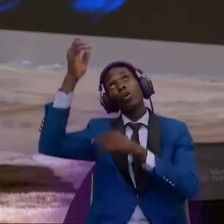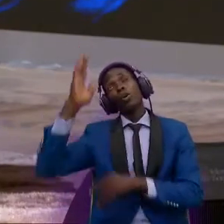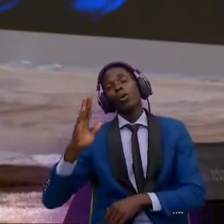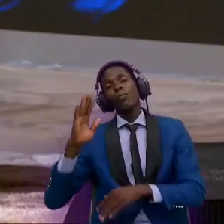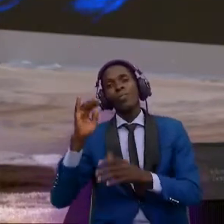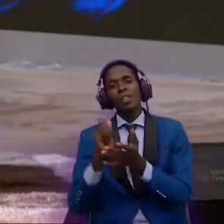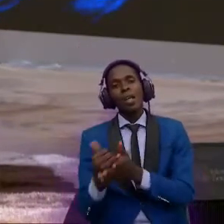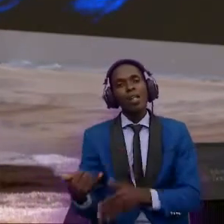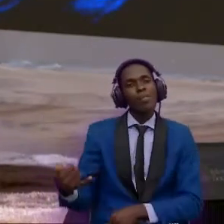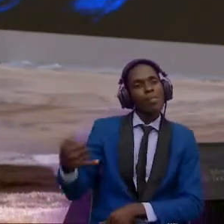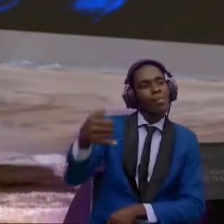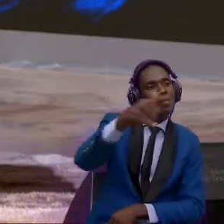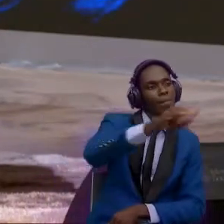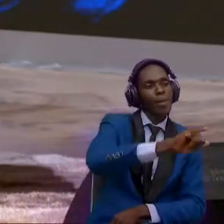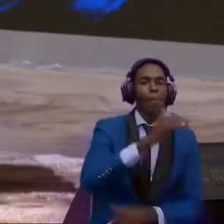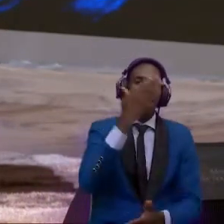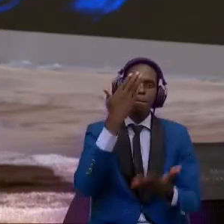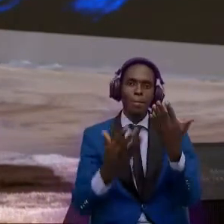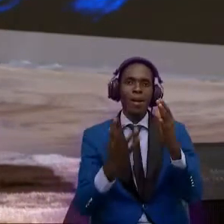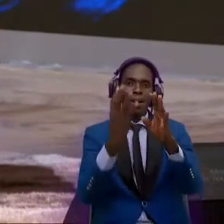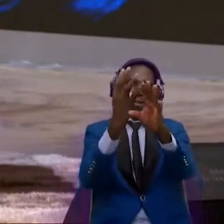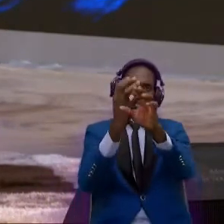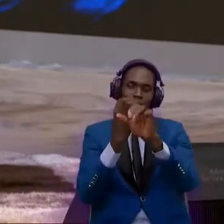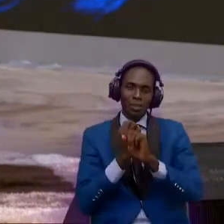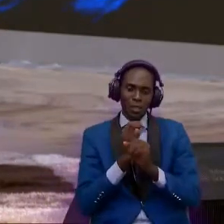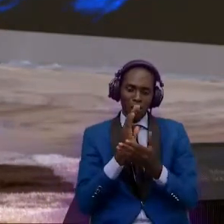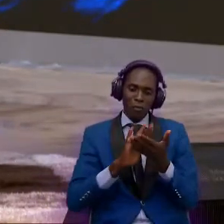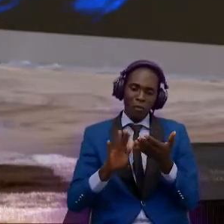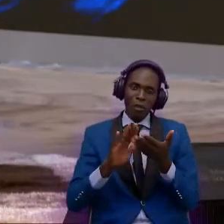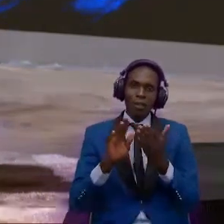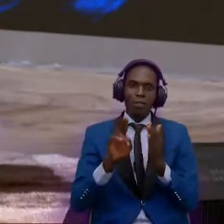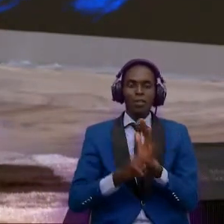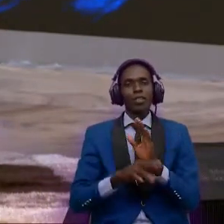they may receive forgiveness of sins.